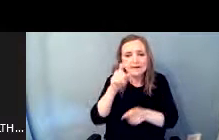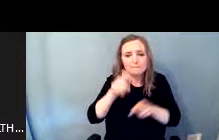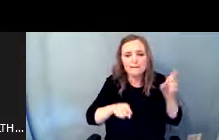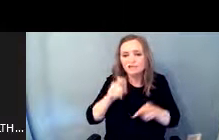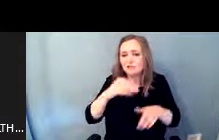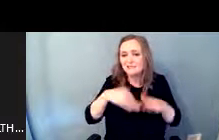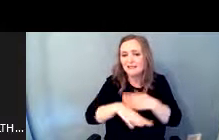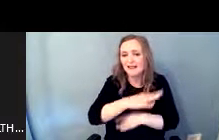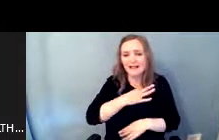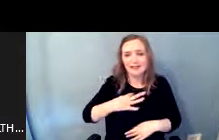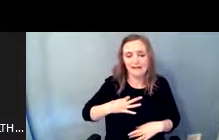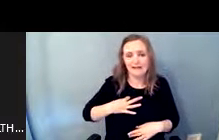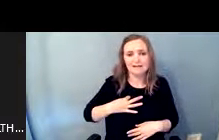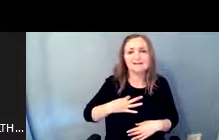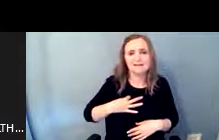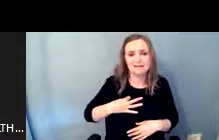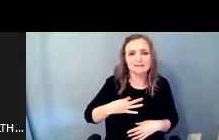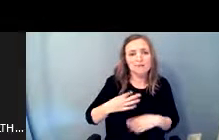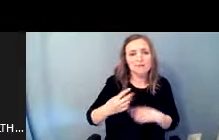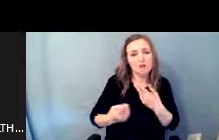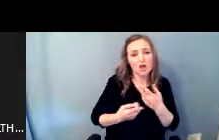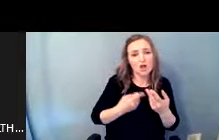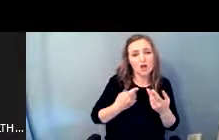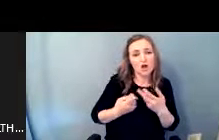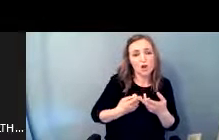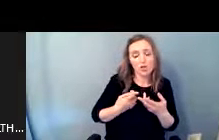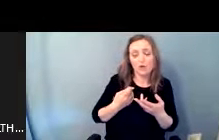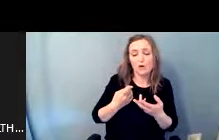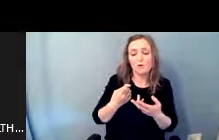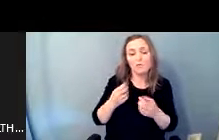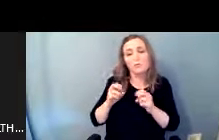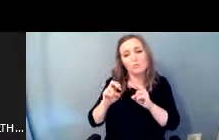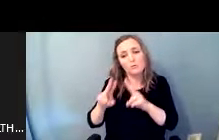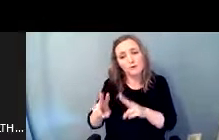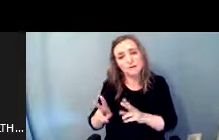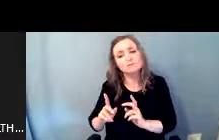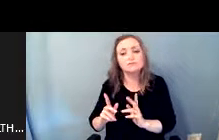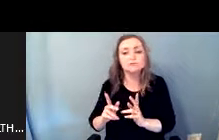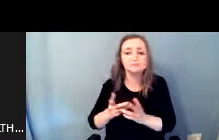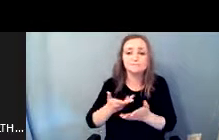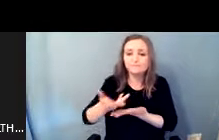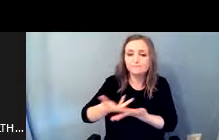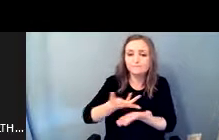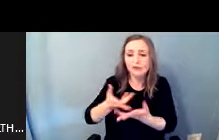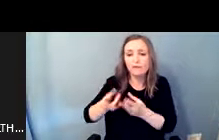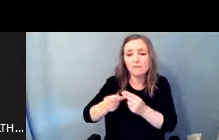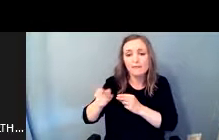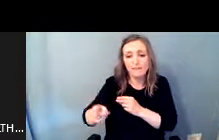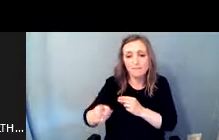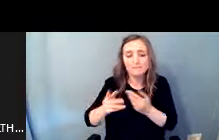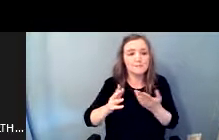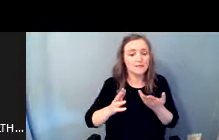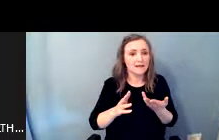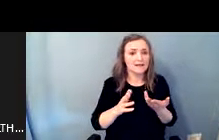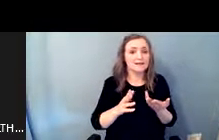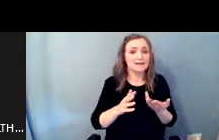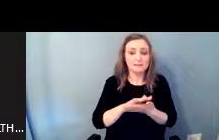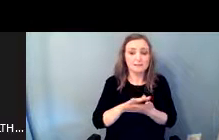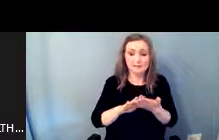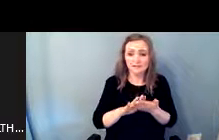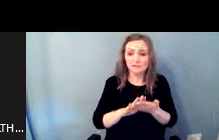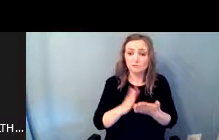clinics. So it's going to lead to delay of the women who do end up having breast cancer receiving their